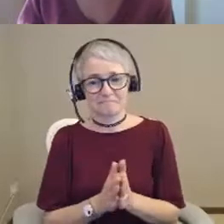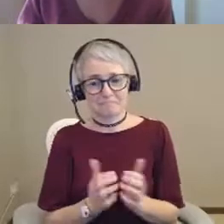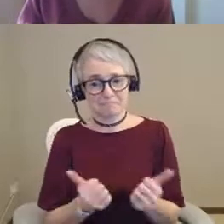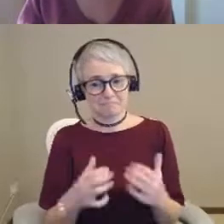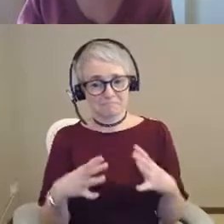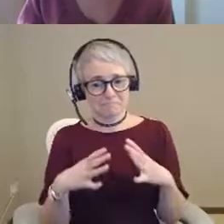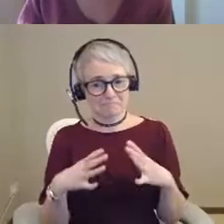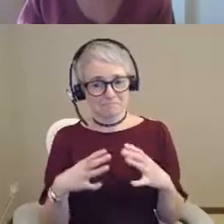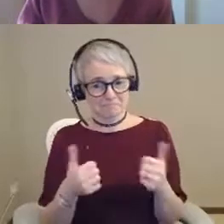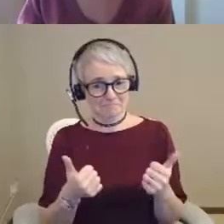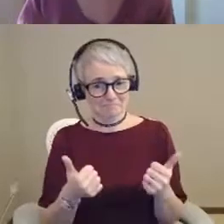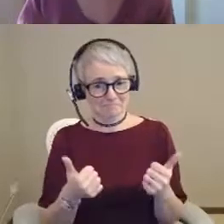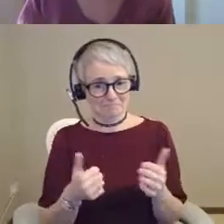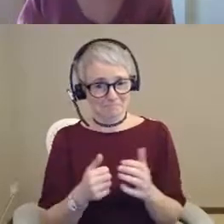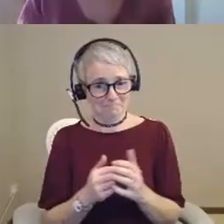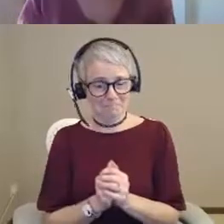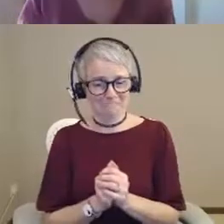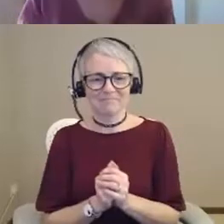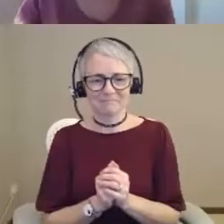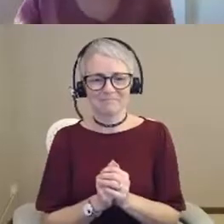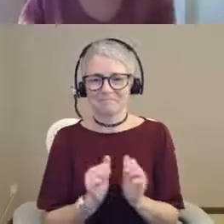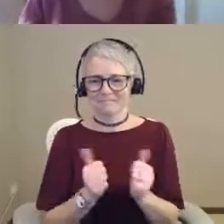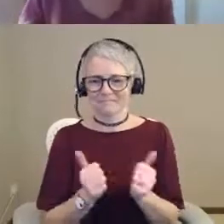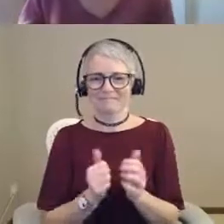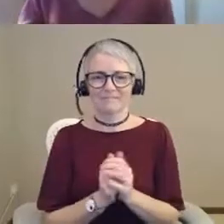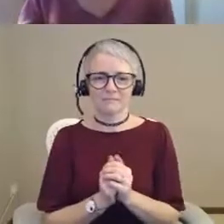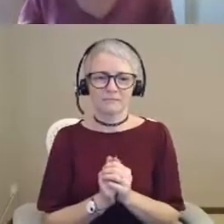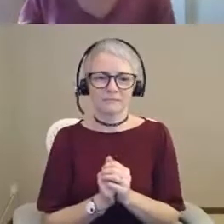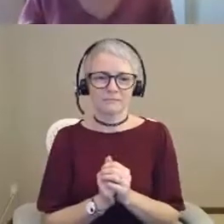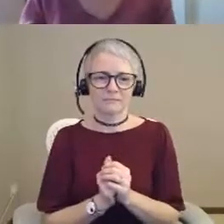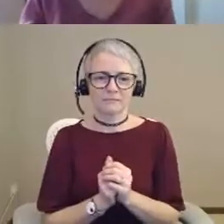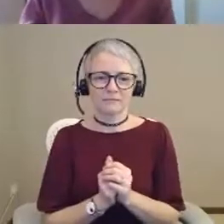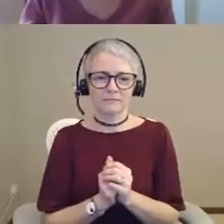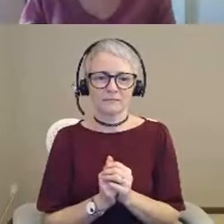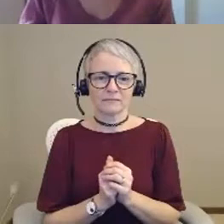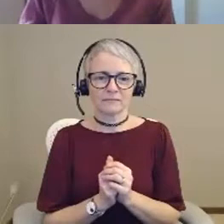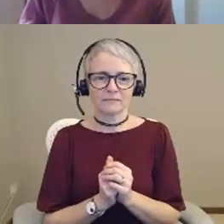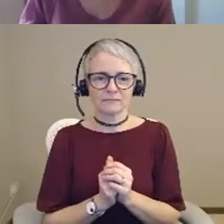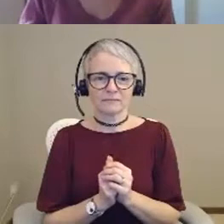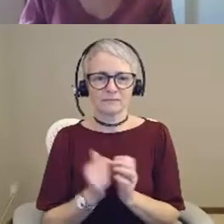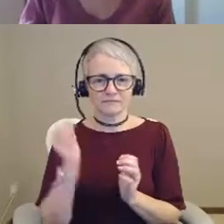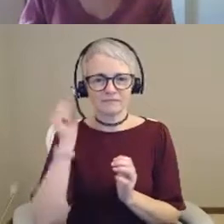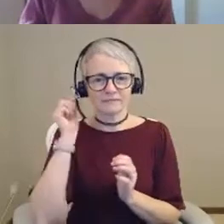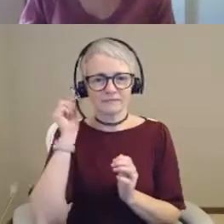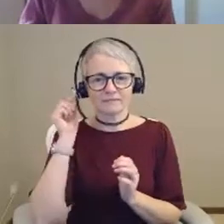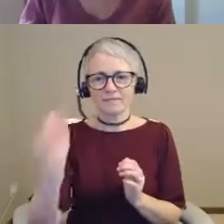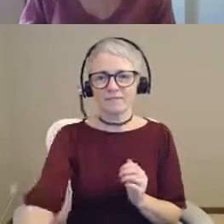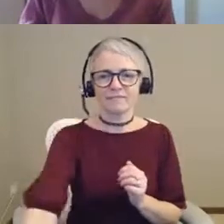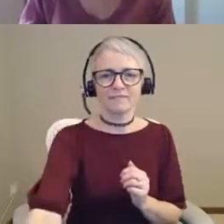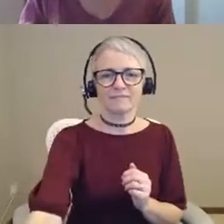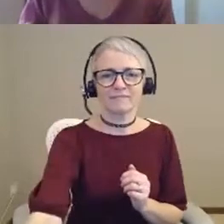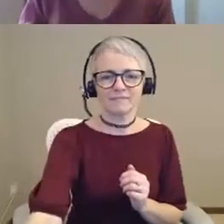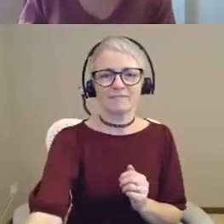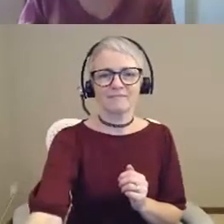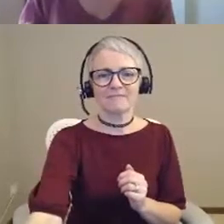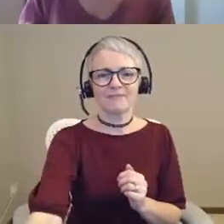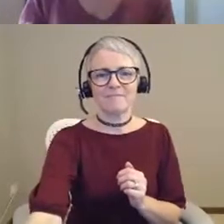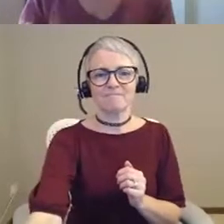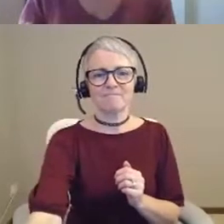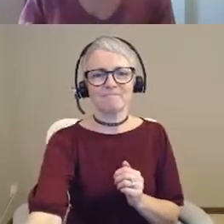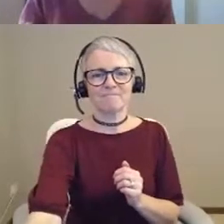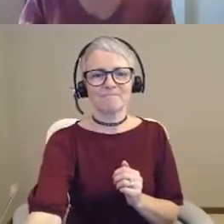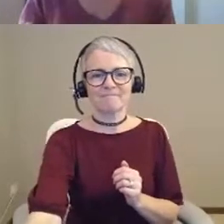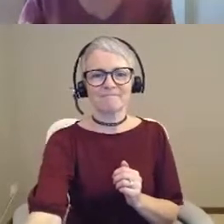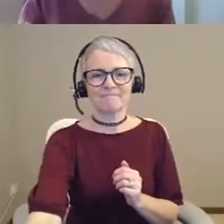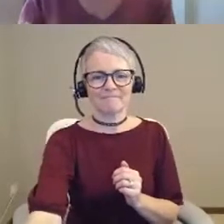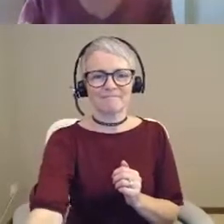ready to go. You didn't mute me, did you? Good. No, good, no. Good. Just double check. Okay. Karen and Carol are both with us. Yeah, I see Karen on screen. Yep.